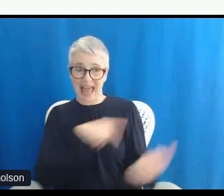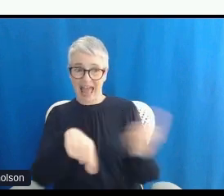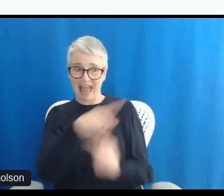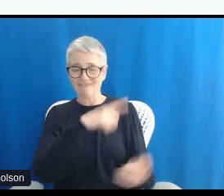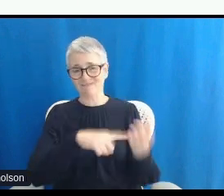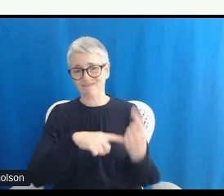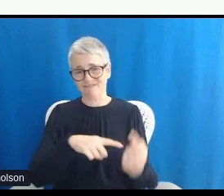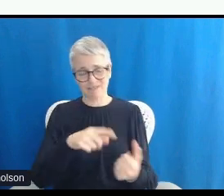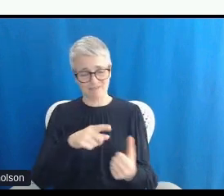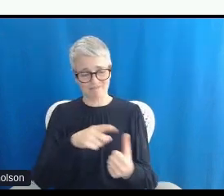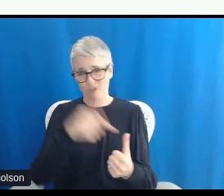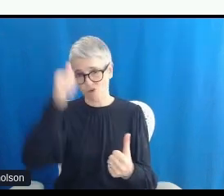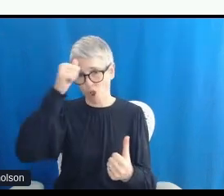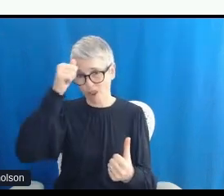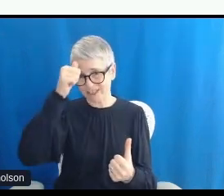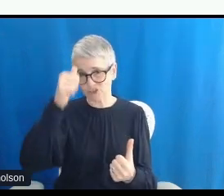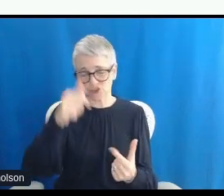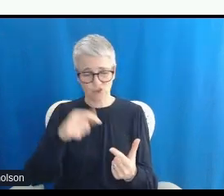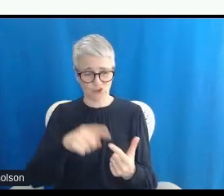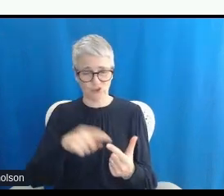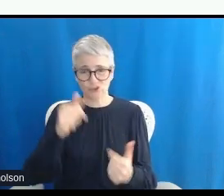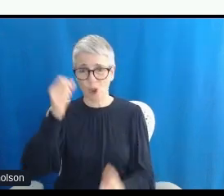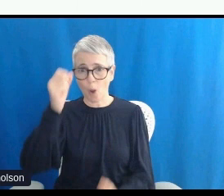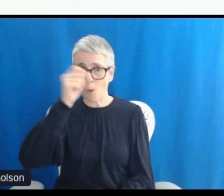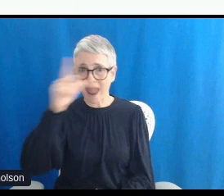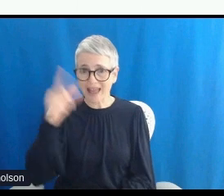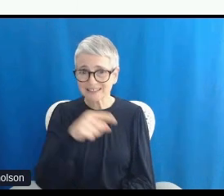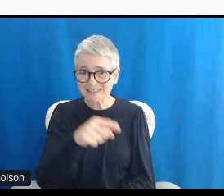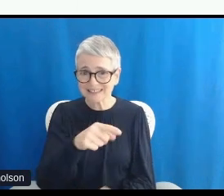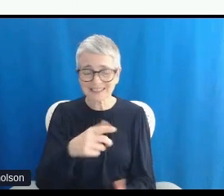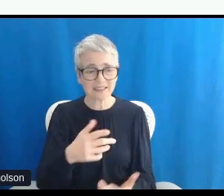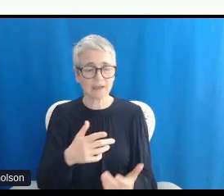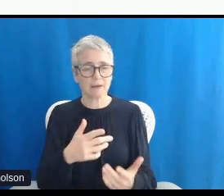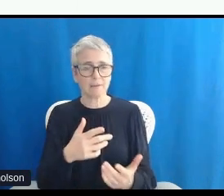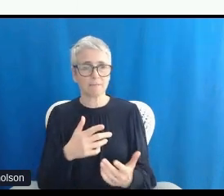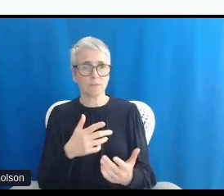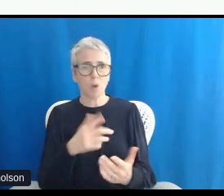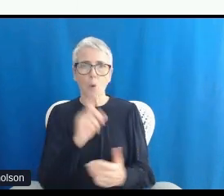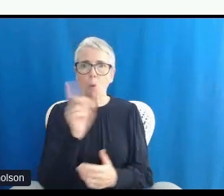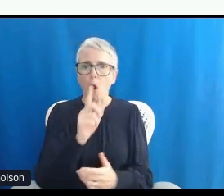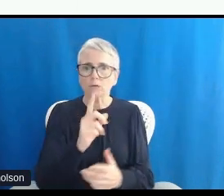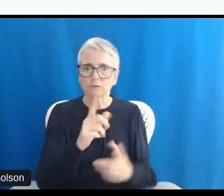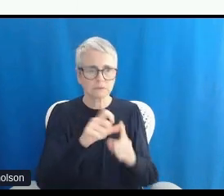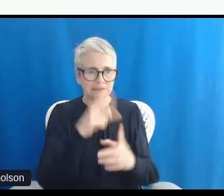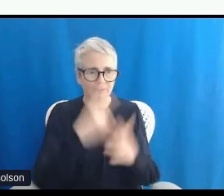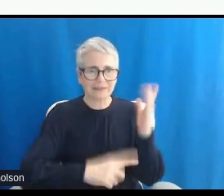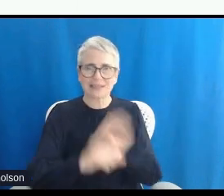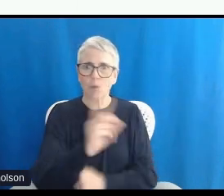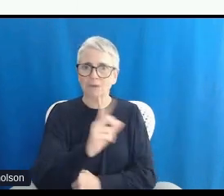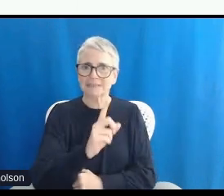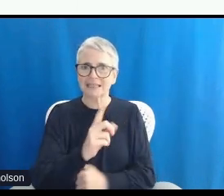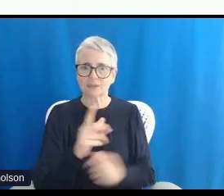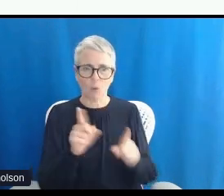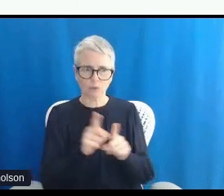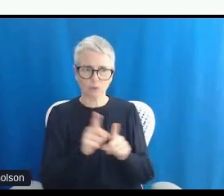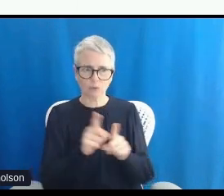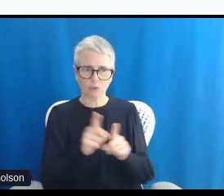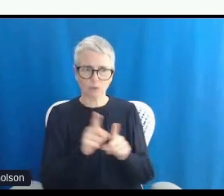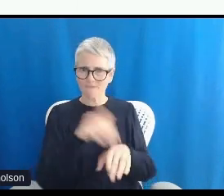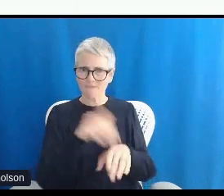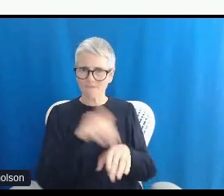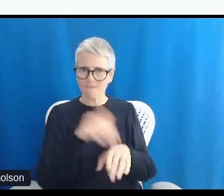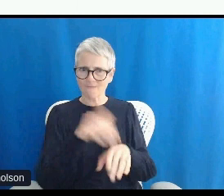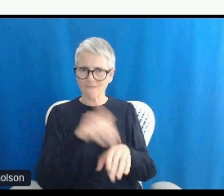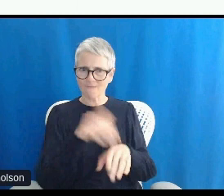awareness, A, of what accessibility is, and B, what that means to them, especially as a product team and a delivery